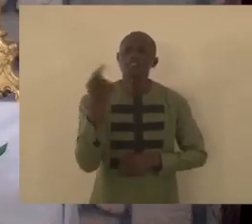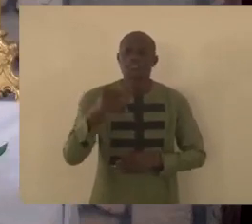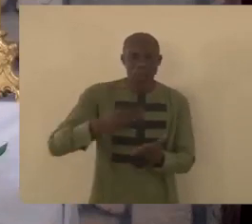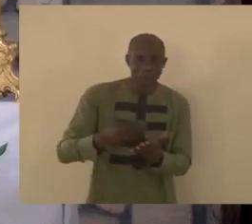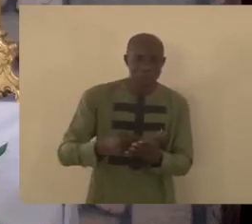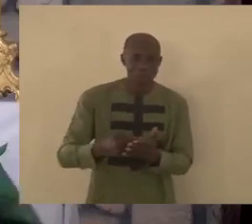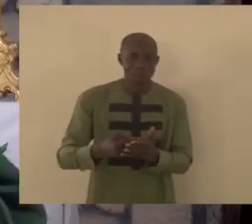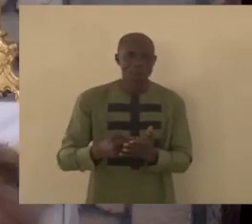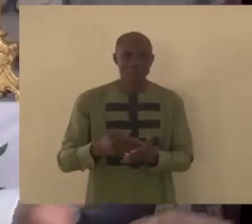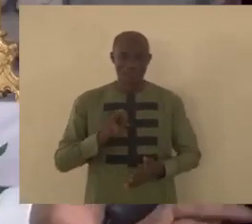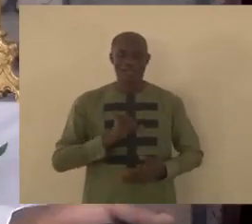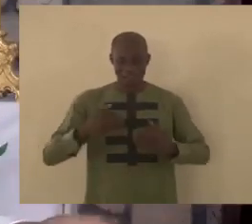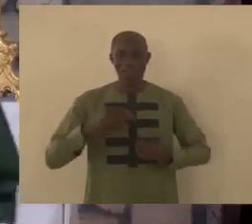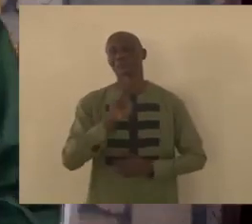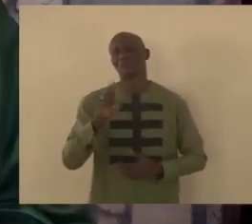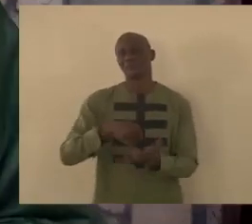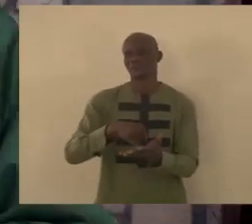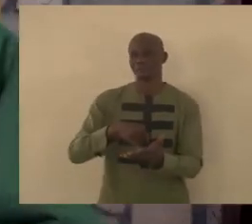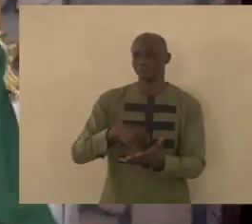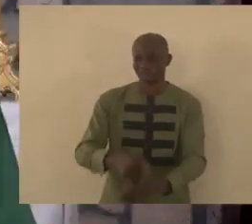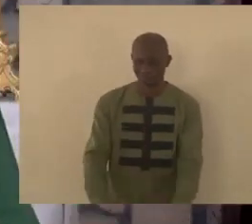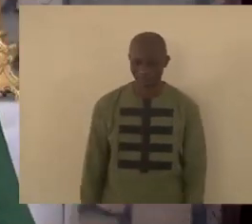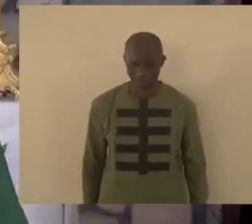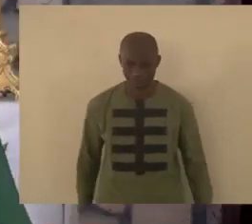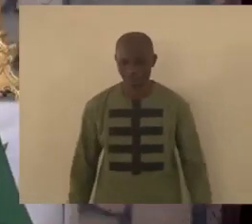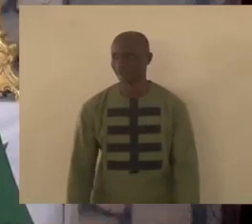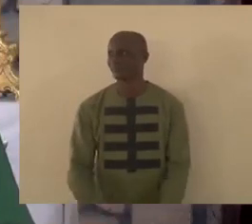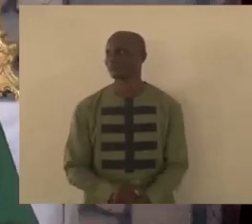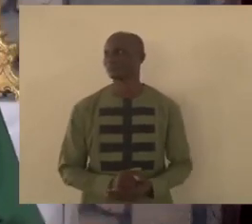money? I have spent it.